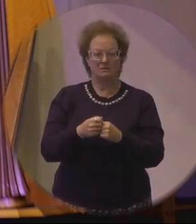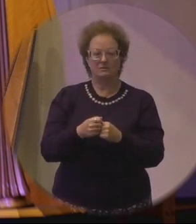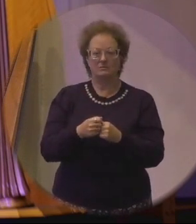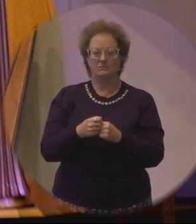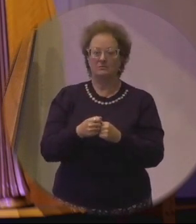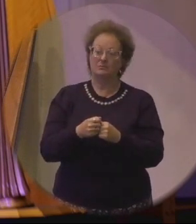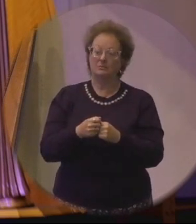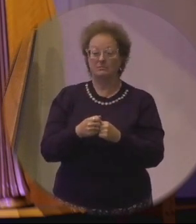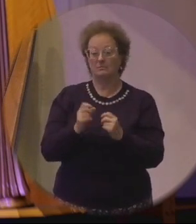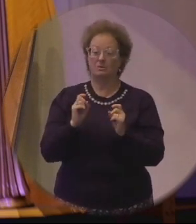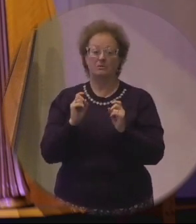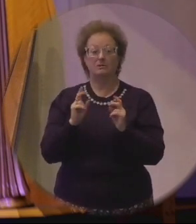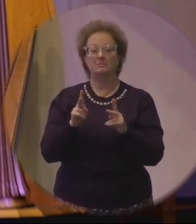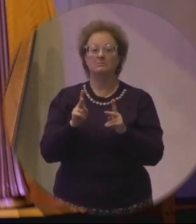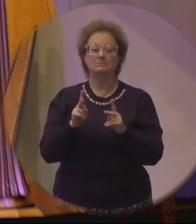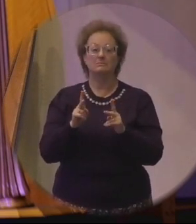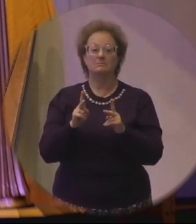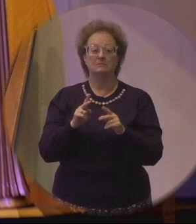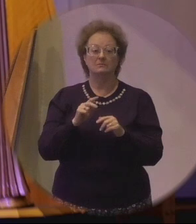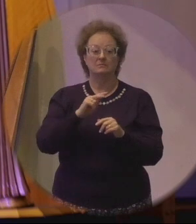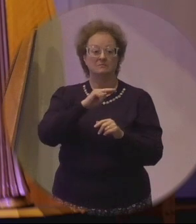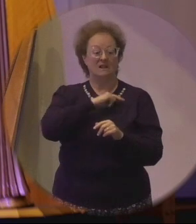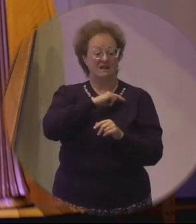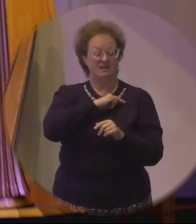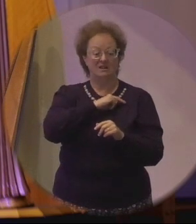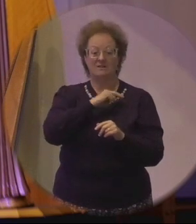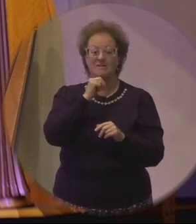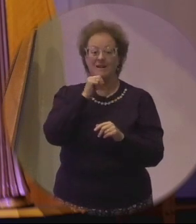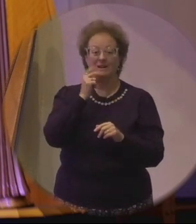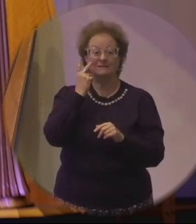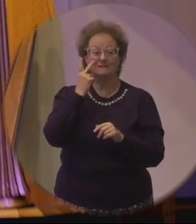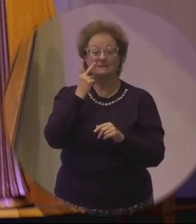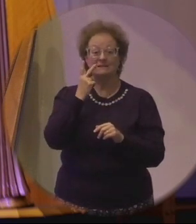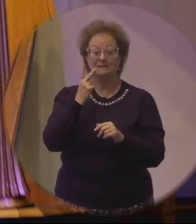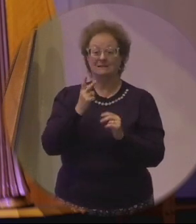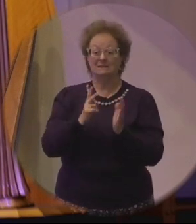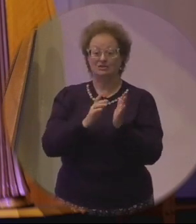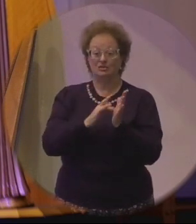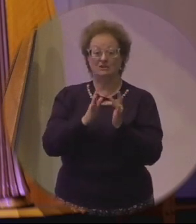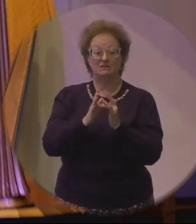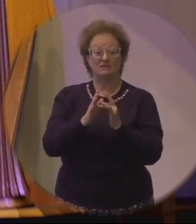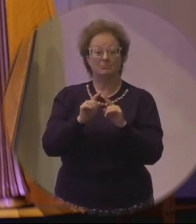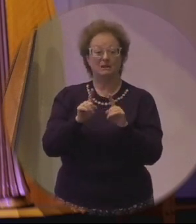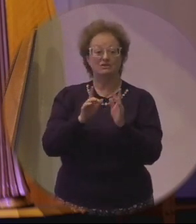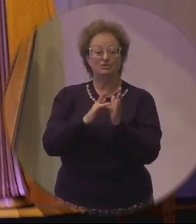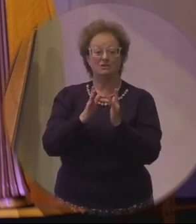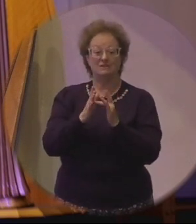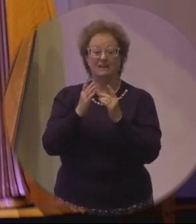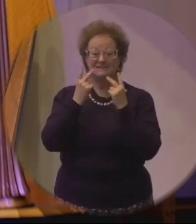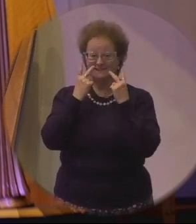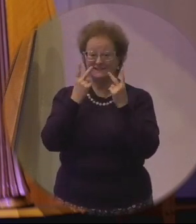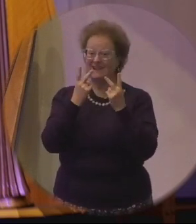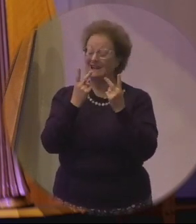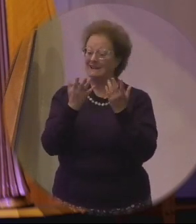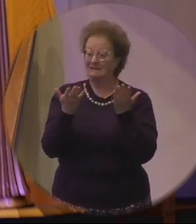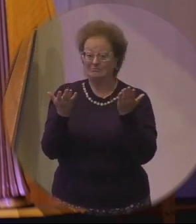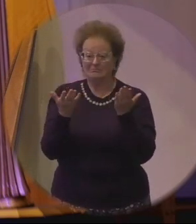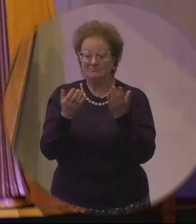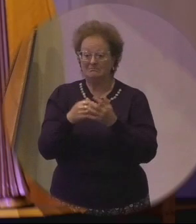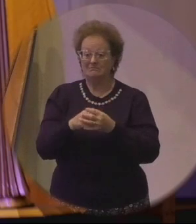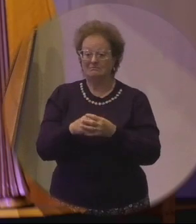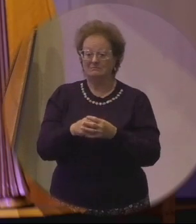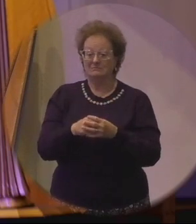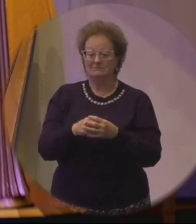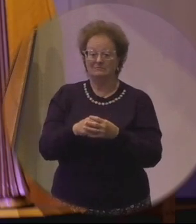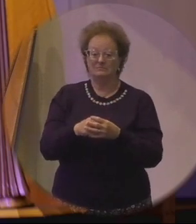Okay. Well, Nathanael maybe didn't see Jesus, but Jesus saw him. But there's still something else going on here.